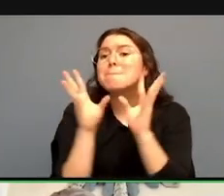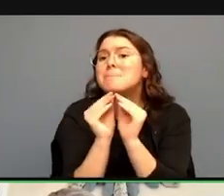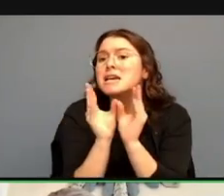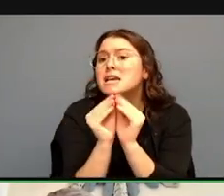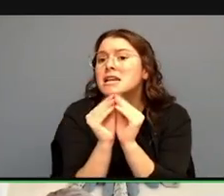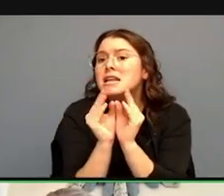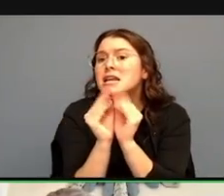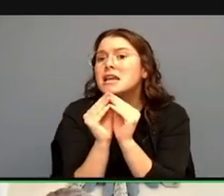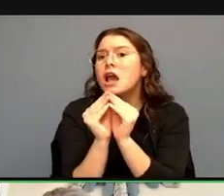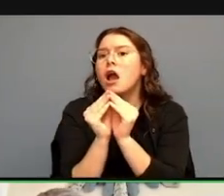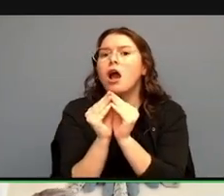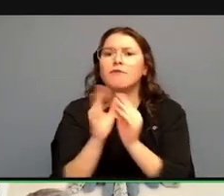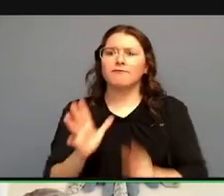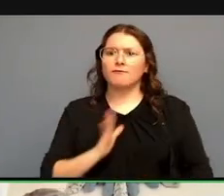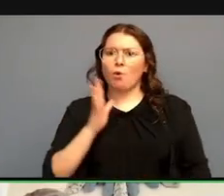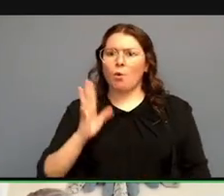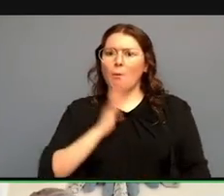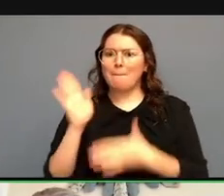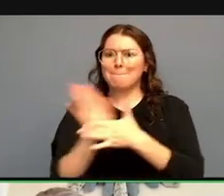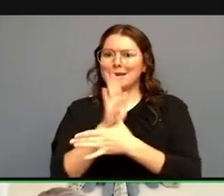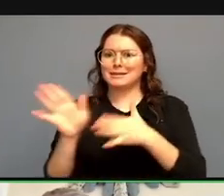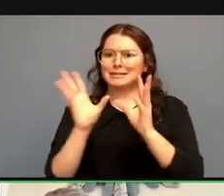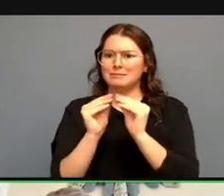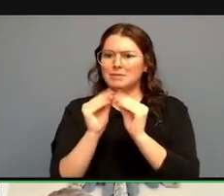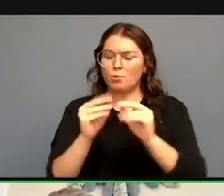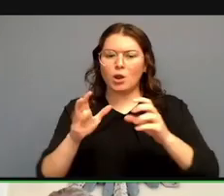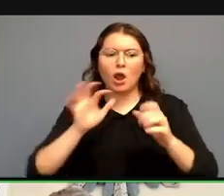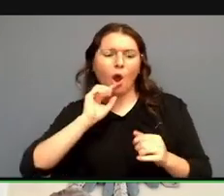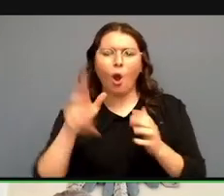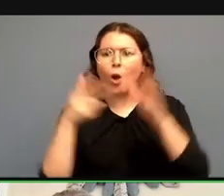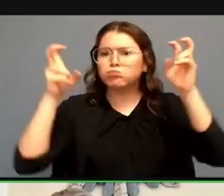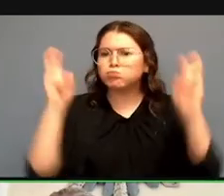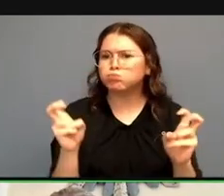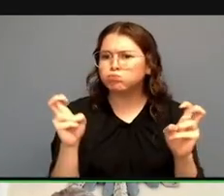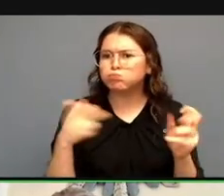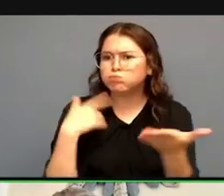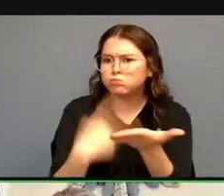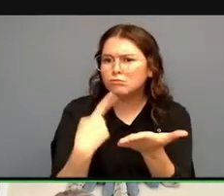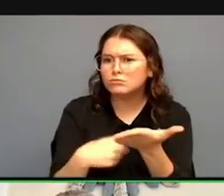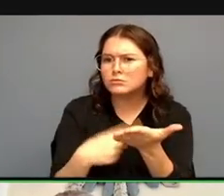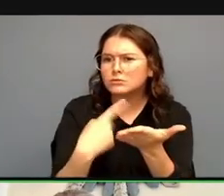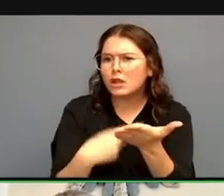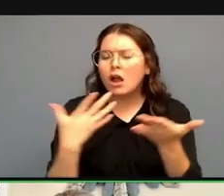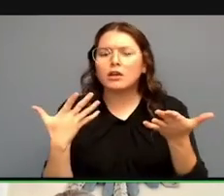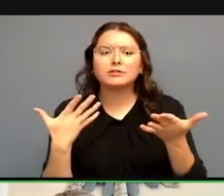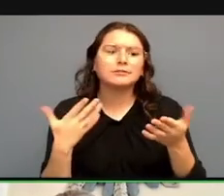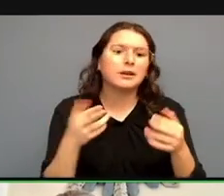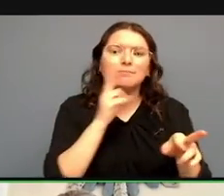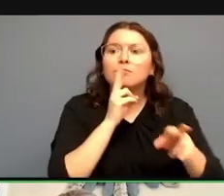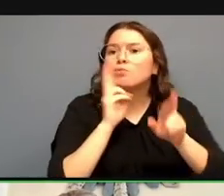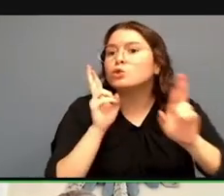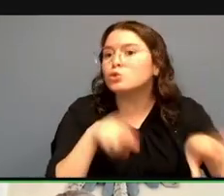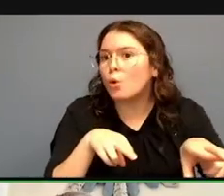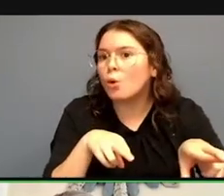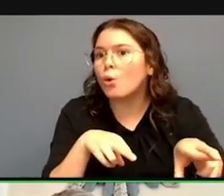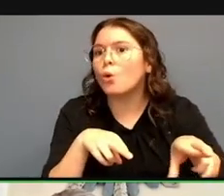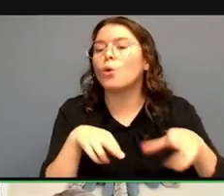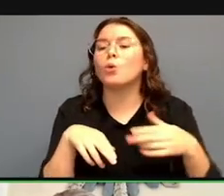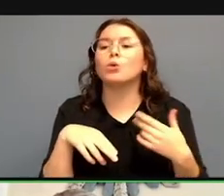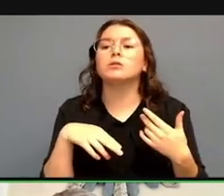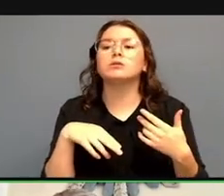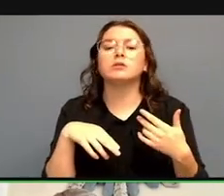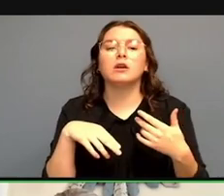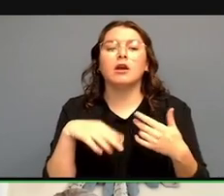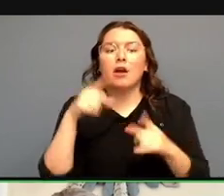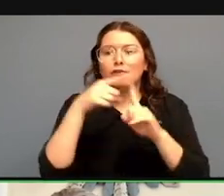a formal business meeting where we sit down and we discuss the findings that were an outcome